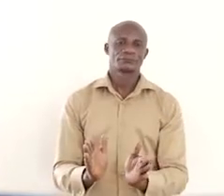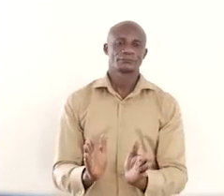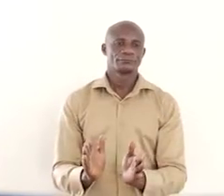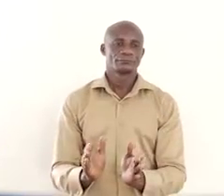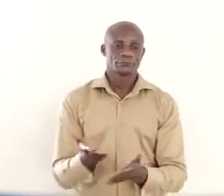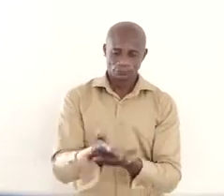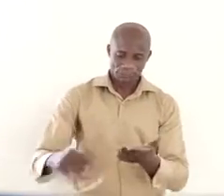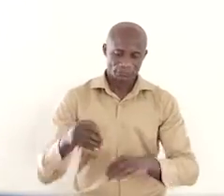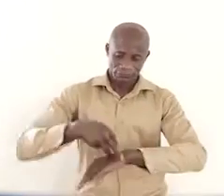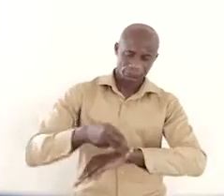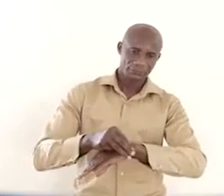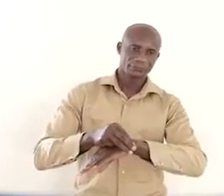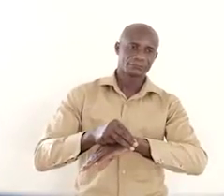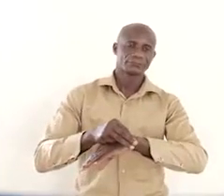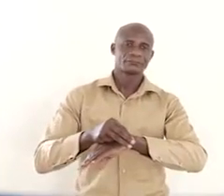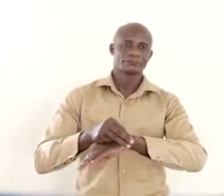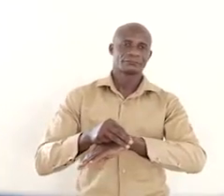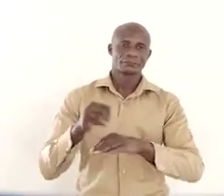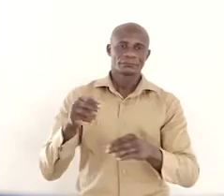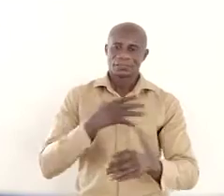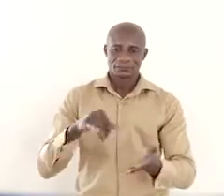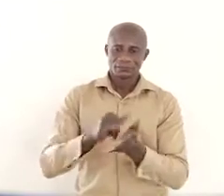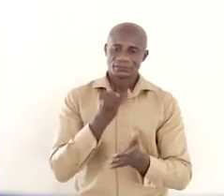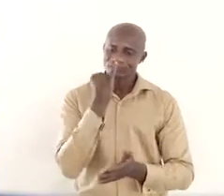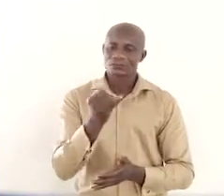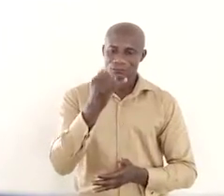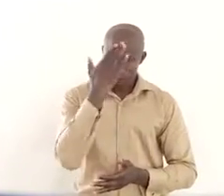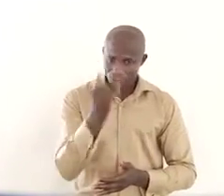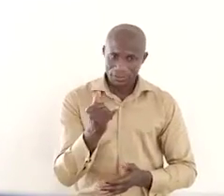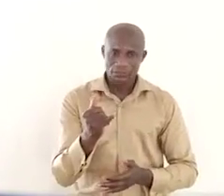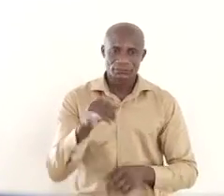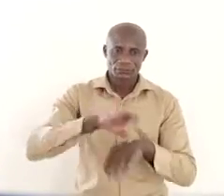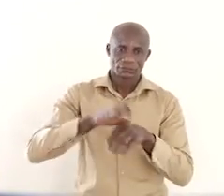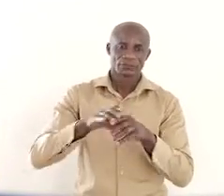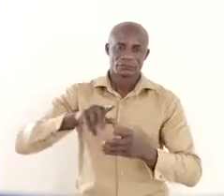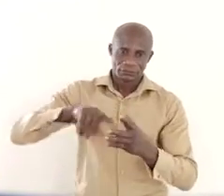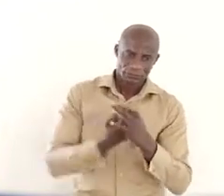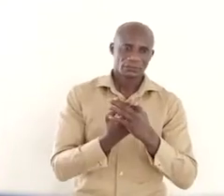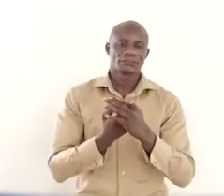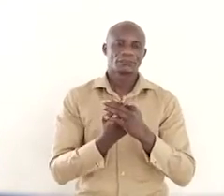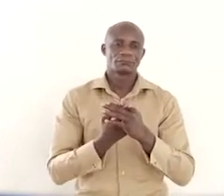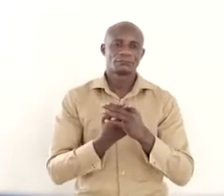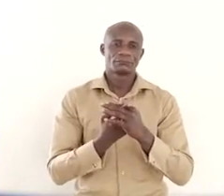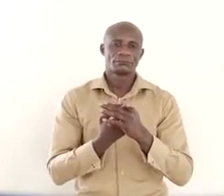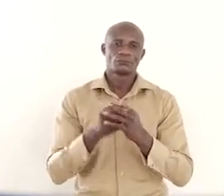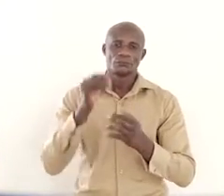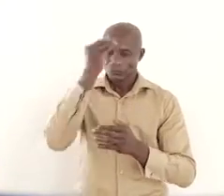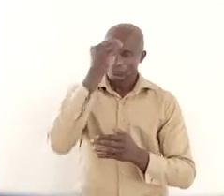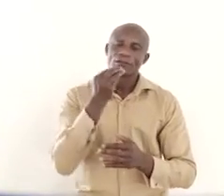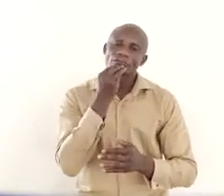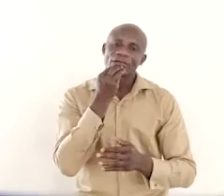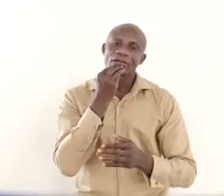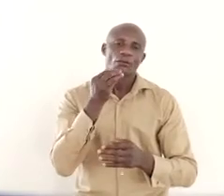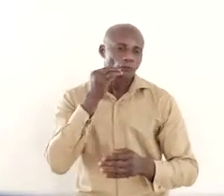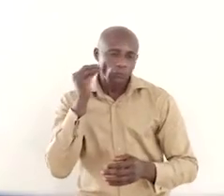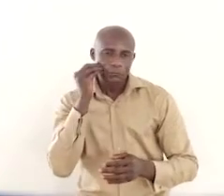Christians. So part of the message. And that is why the church started orphanages and hospitals and leprosaria. That's